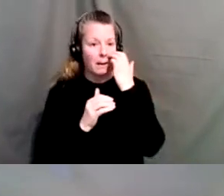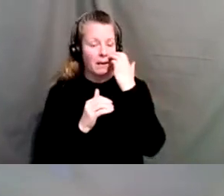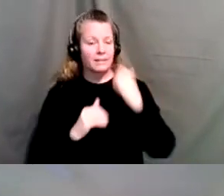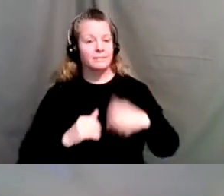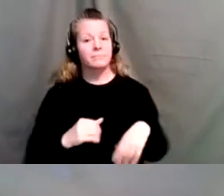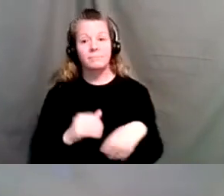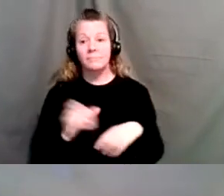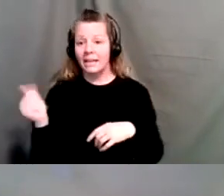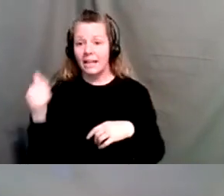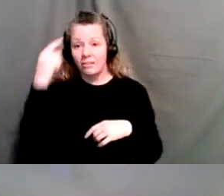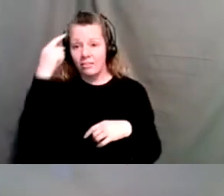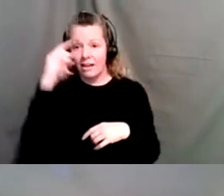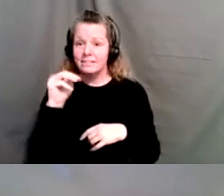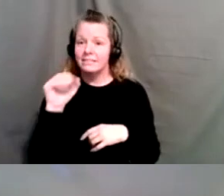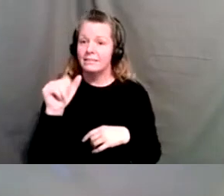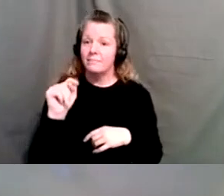Any other thoughts, Matt?